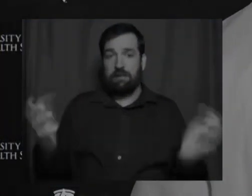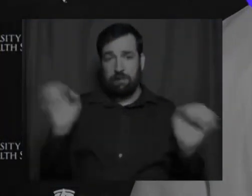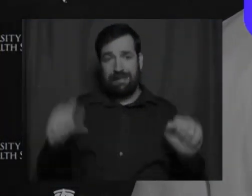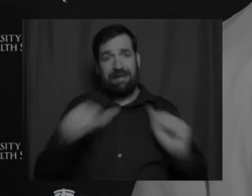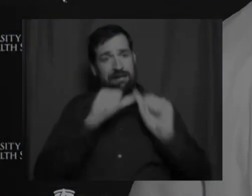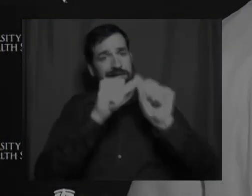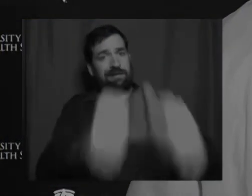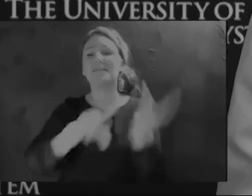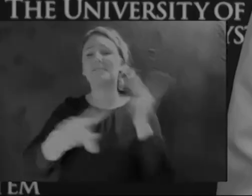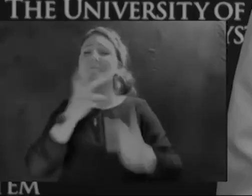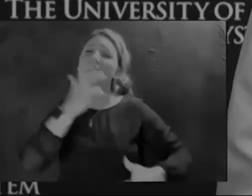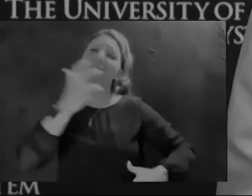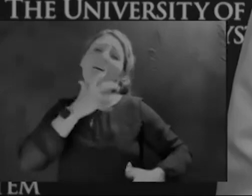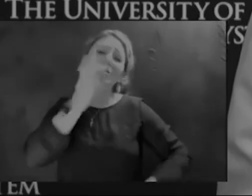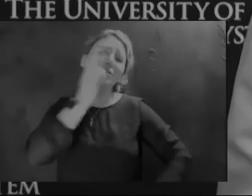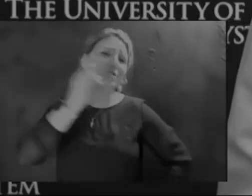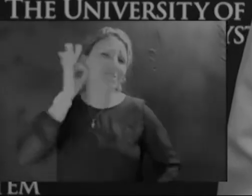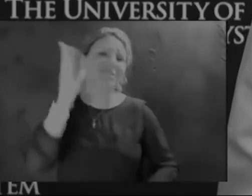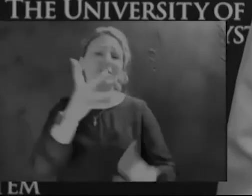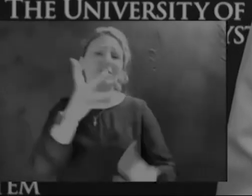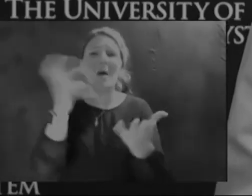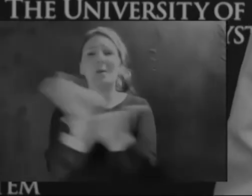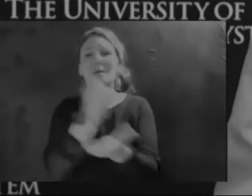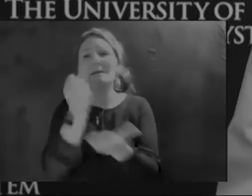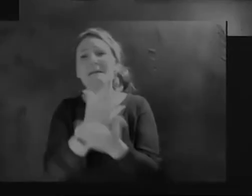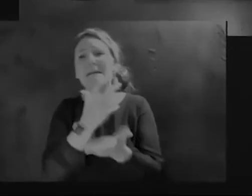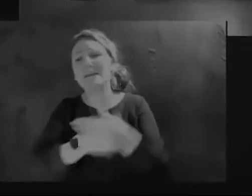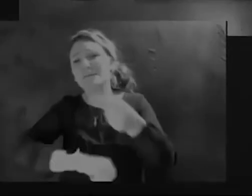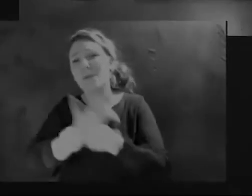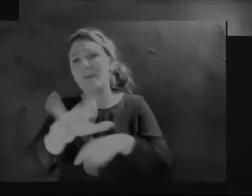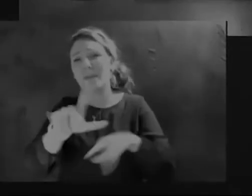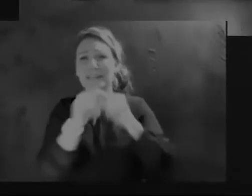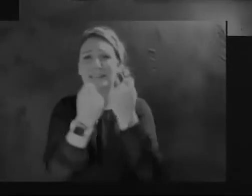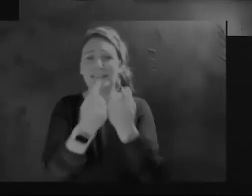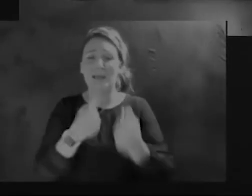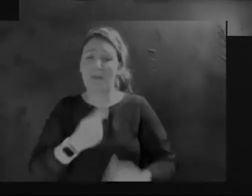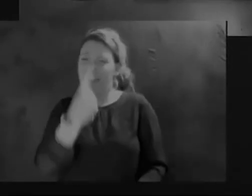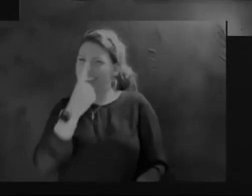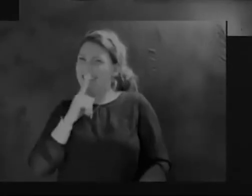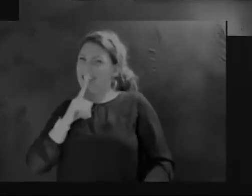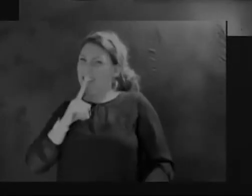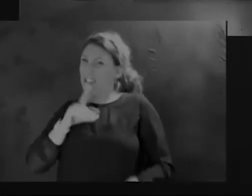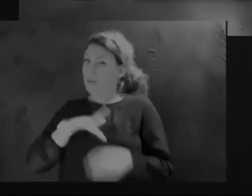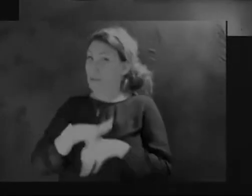with Dr. Seitz podcasts. Now everywhere podcasts are available.